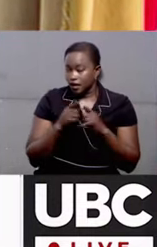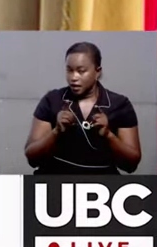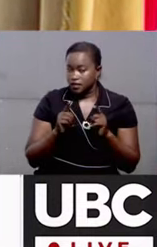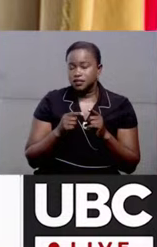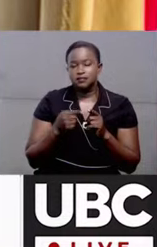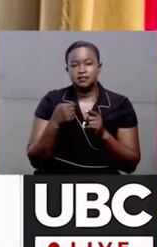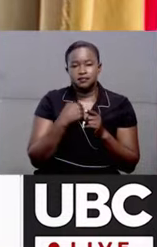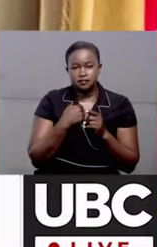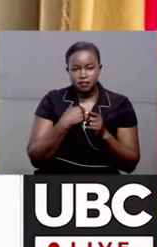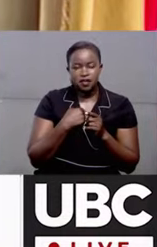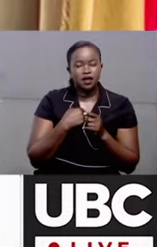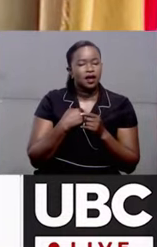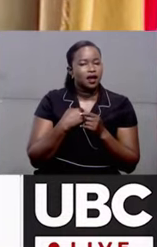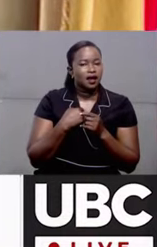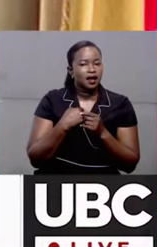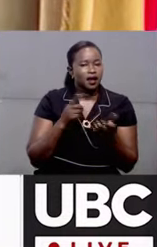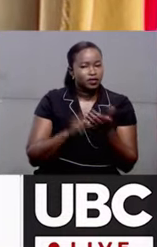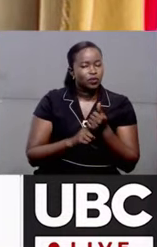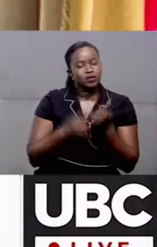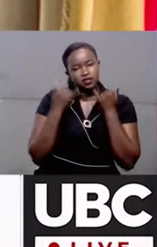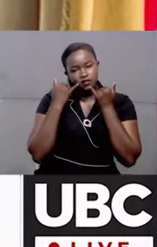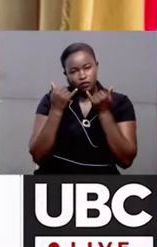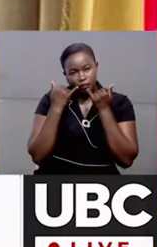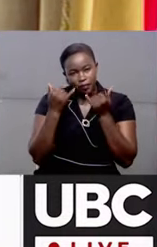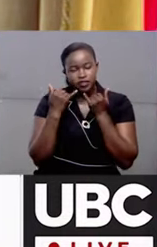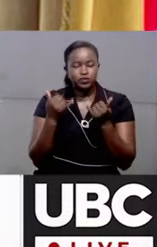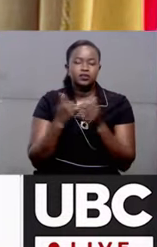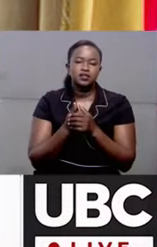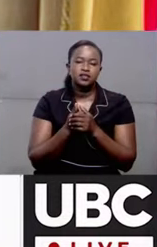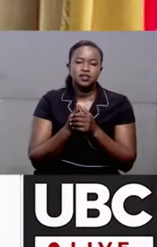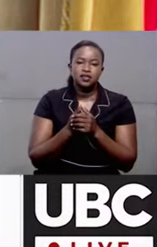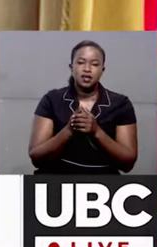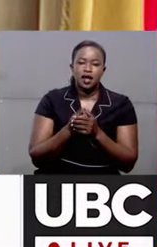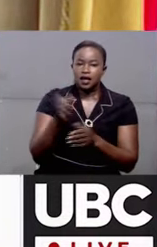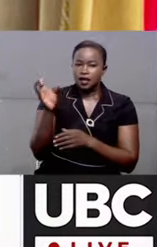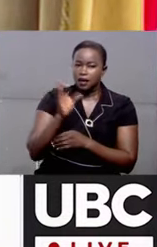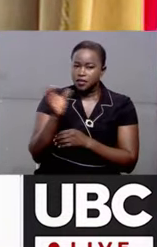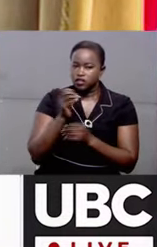I am reliably informed that the Shadow Cabinet